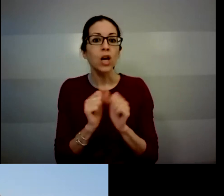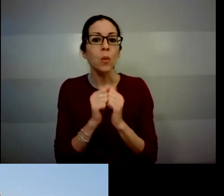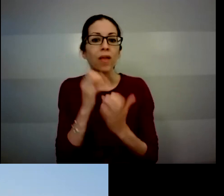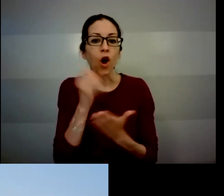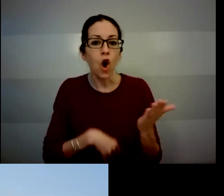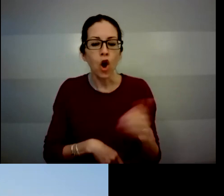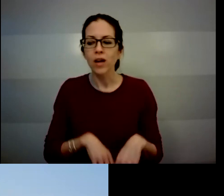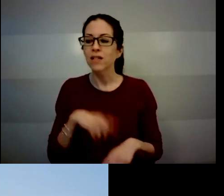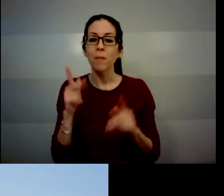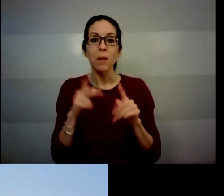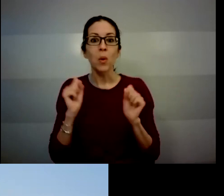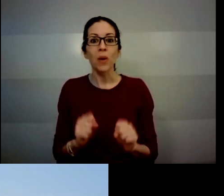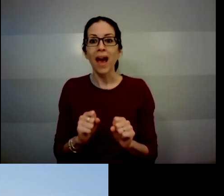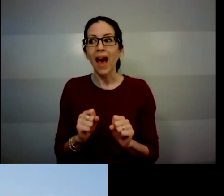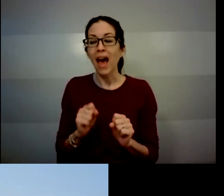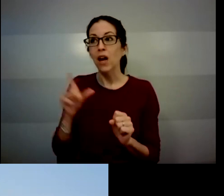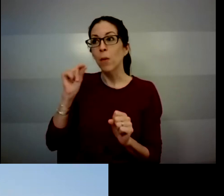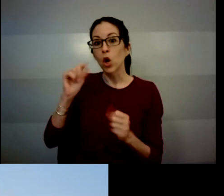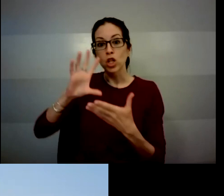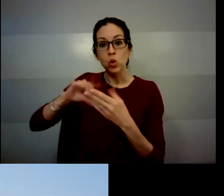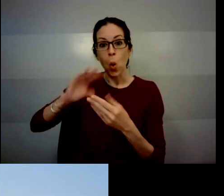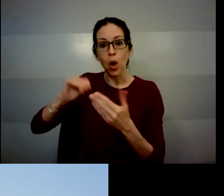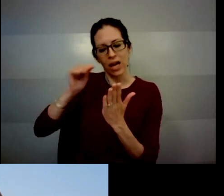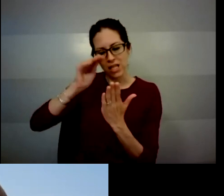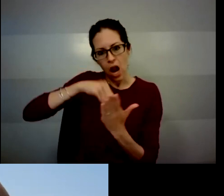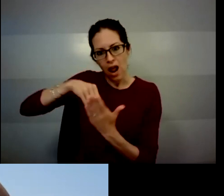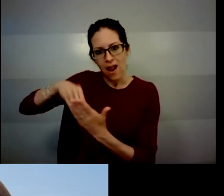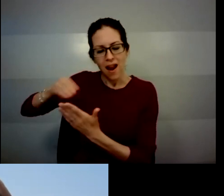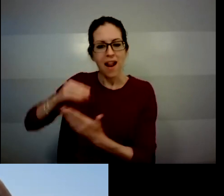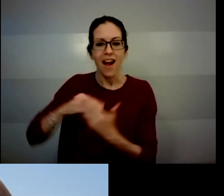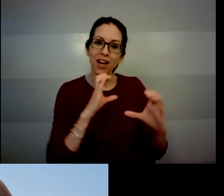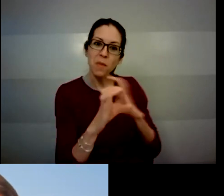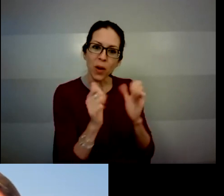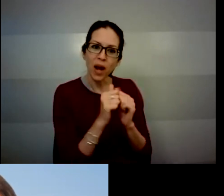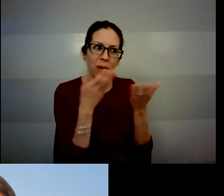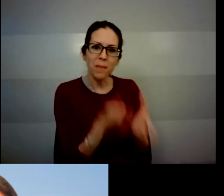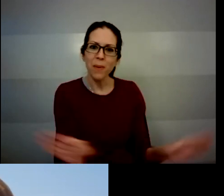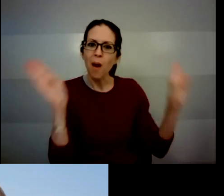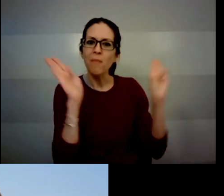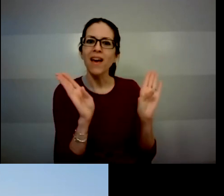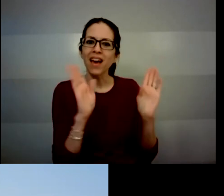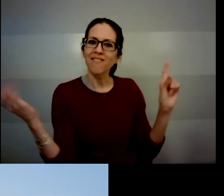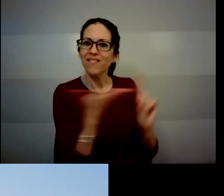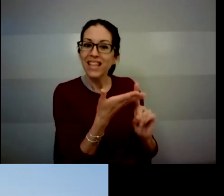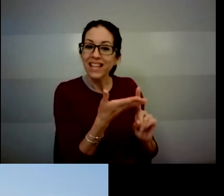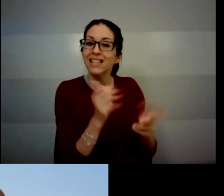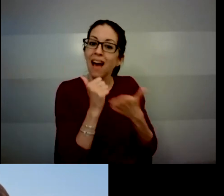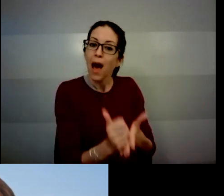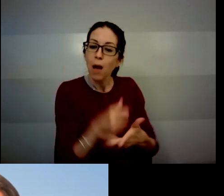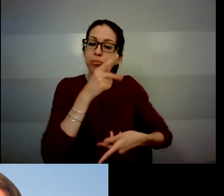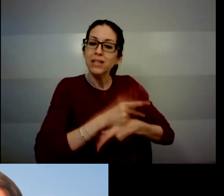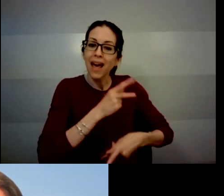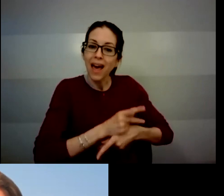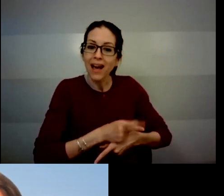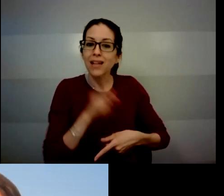people that can take bird stories and bird research stories and communicate those to the public in ways that matter to lots of different types of